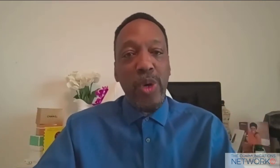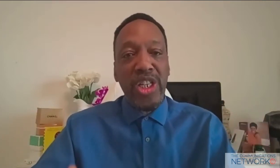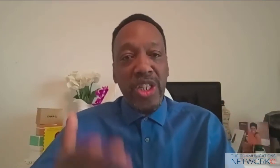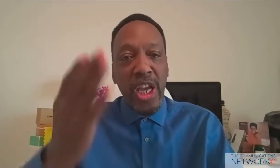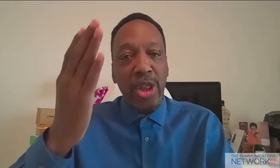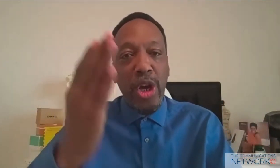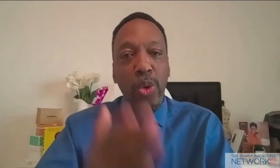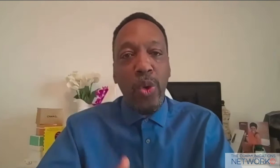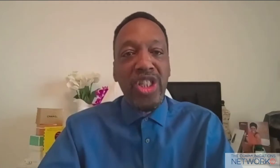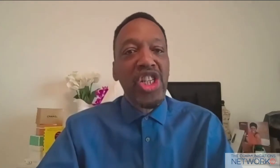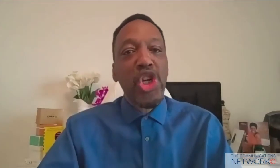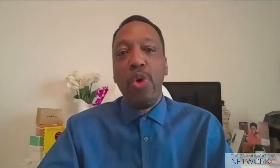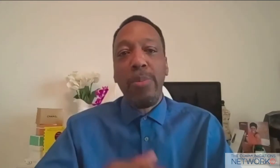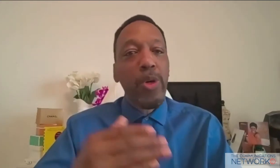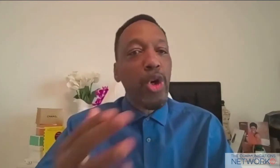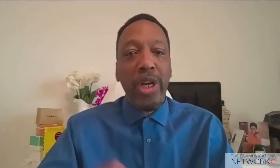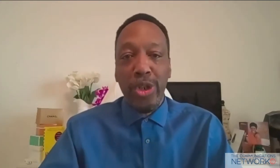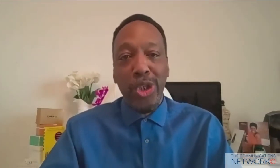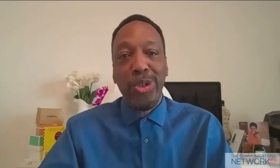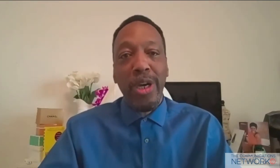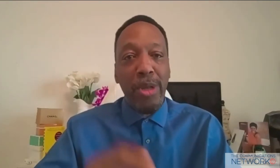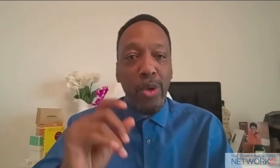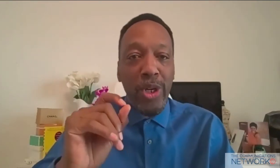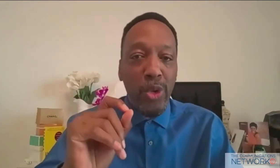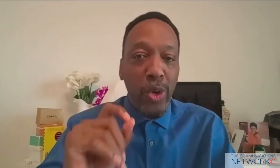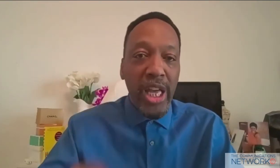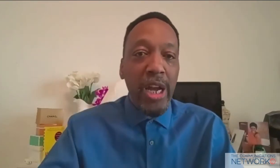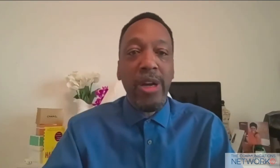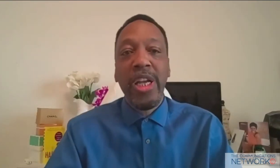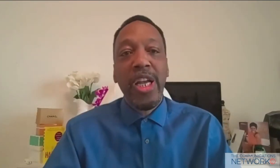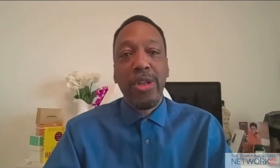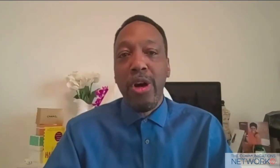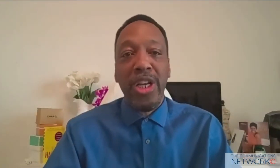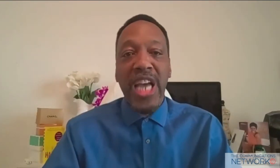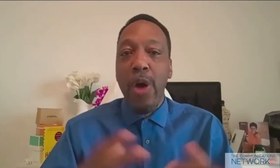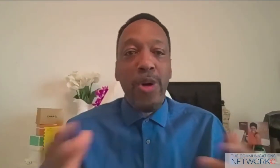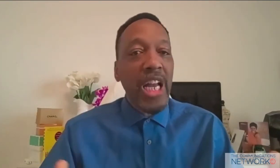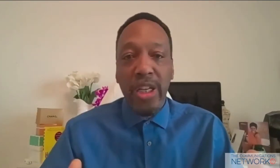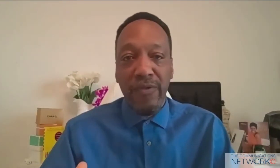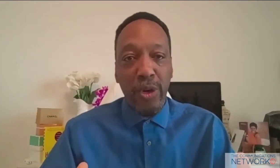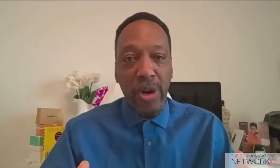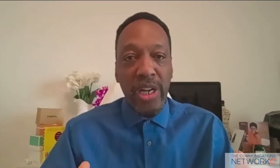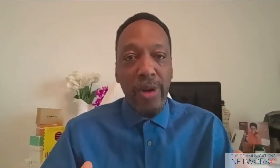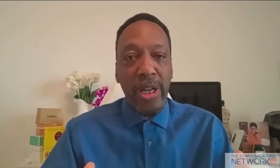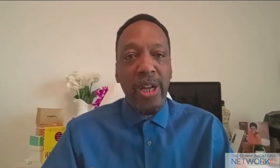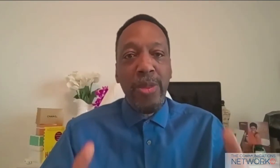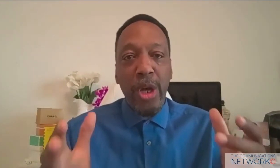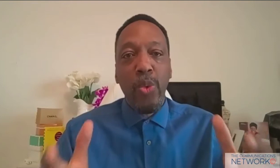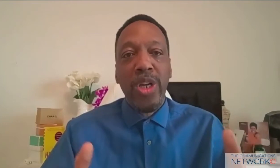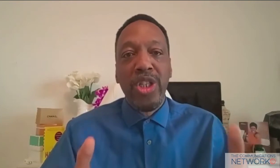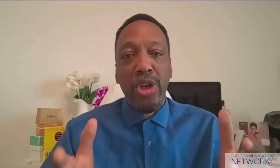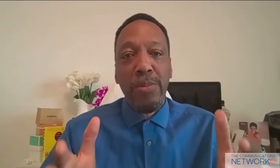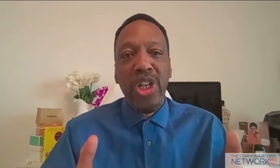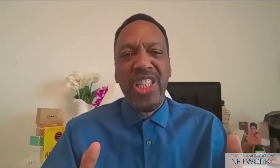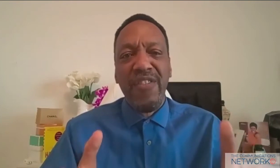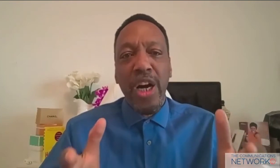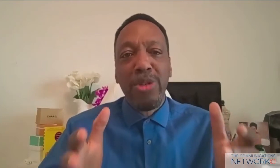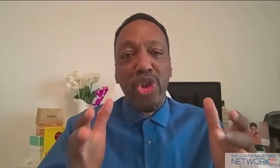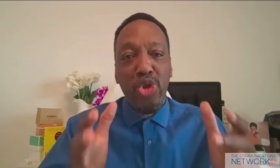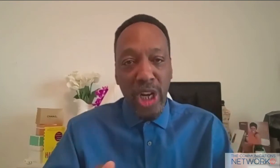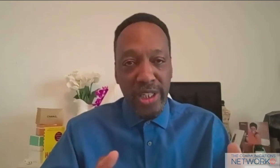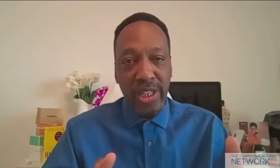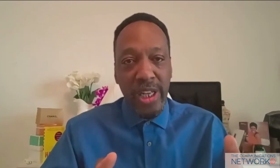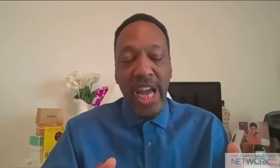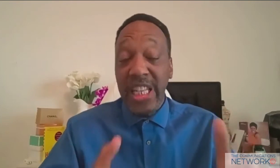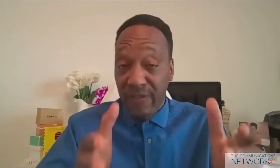into situations. They're the ones that show up when no one else shows up. They're the ones who are there in the darkest hour, not looking for credit, right? They're the ones that the communities have come